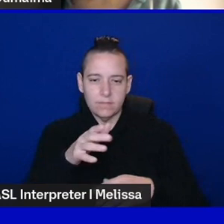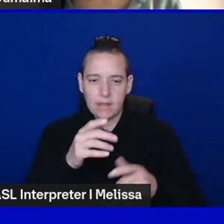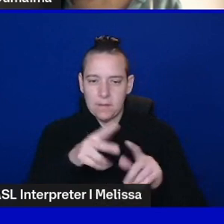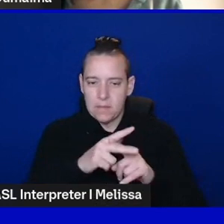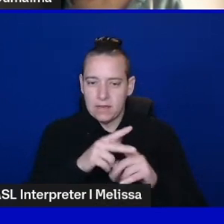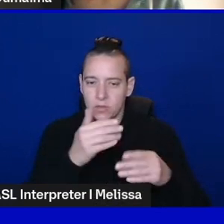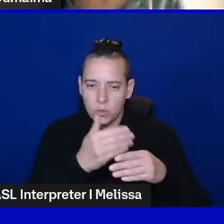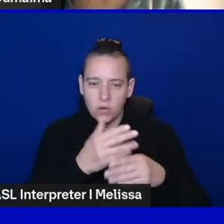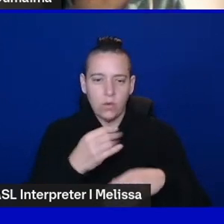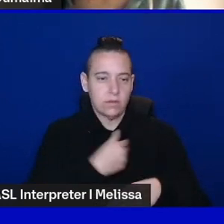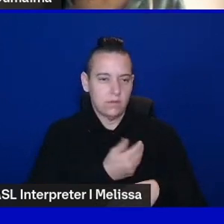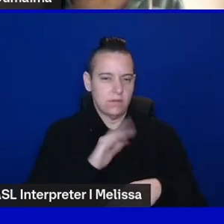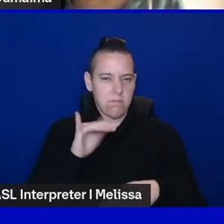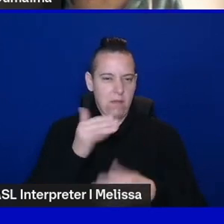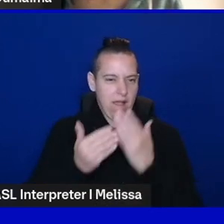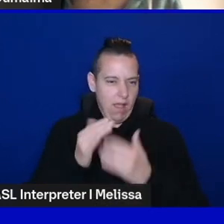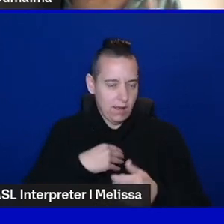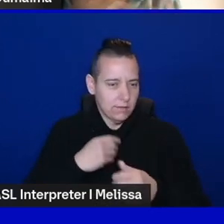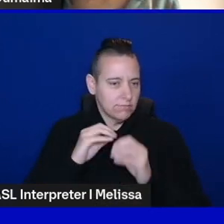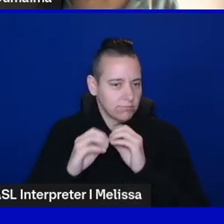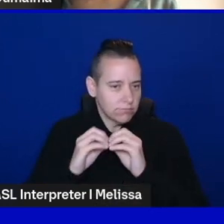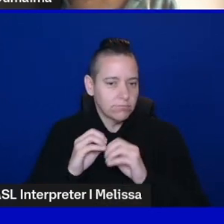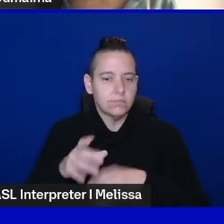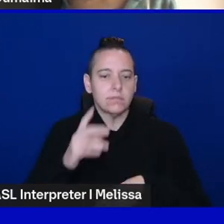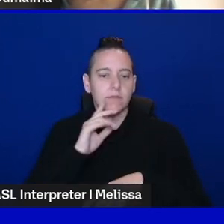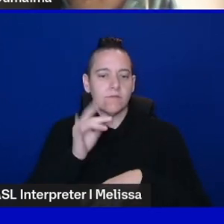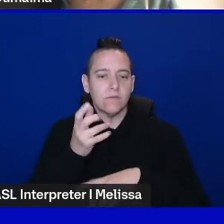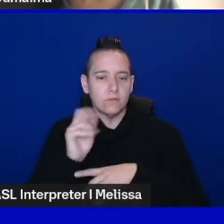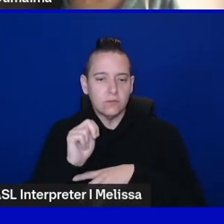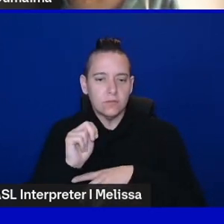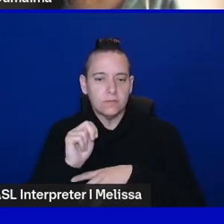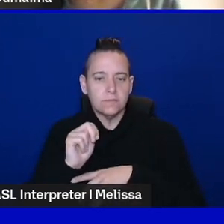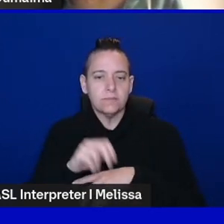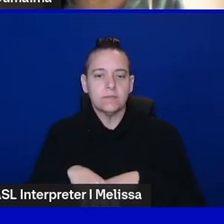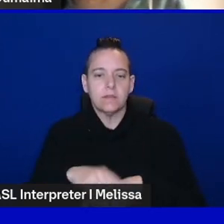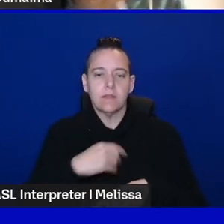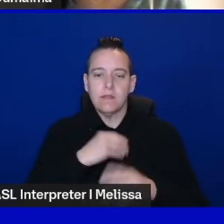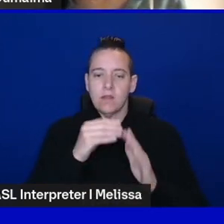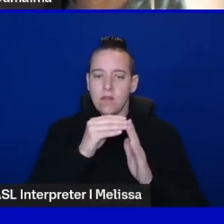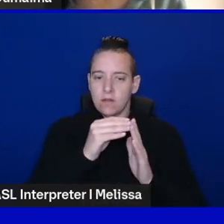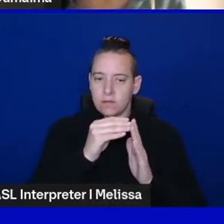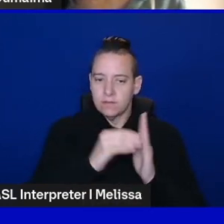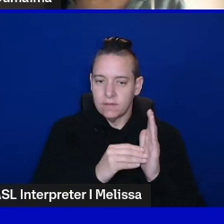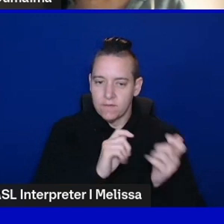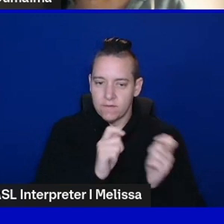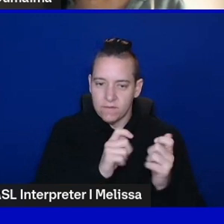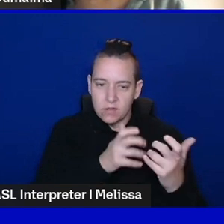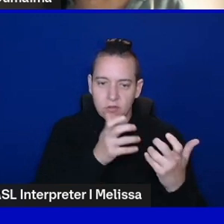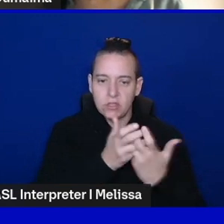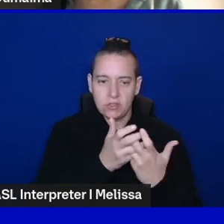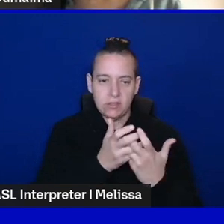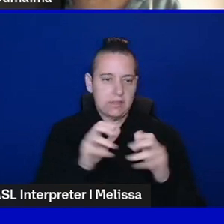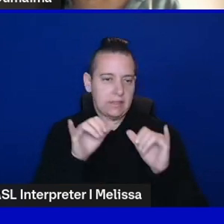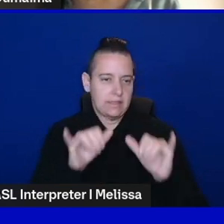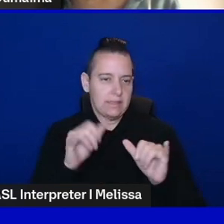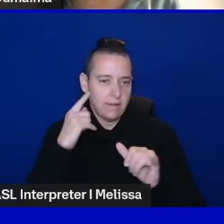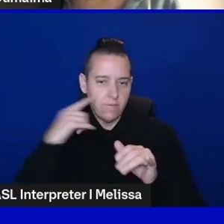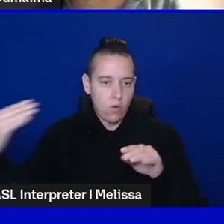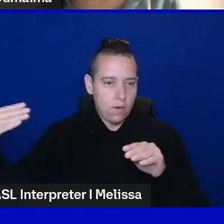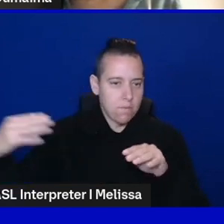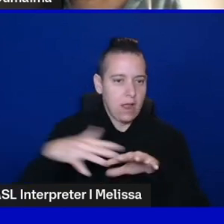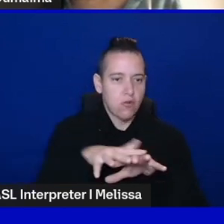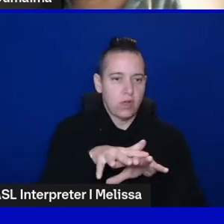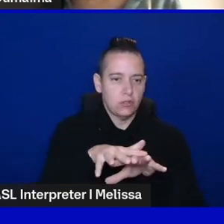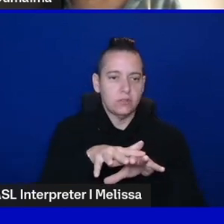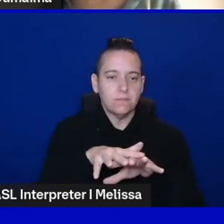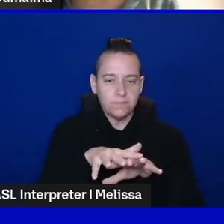manually as well, we update configuration, documentation, and same for migrations as well. And